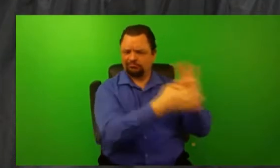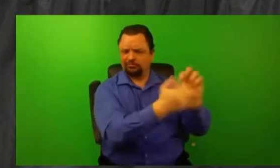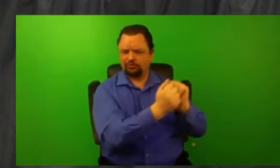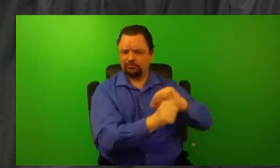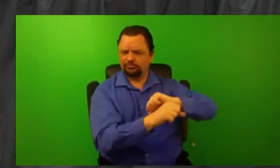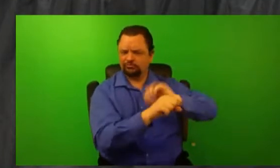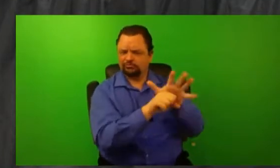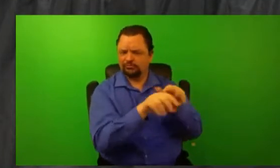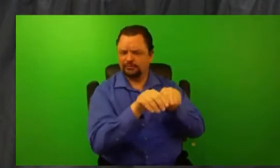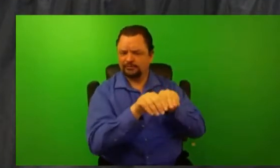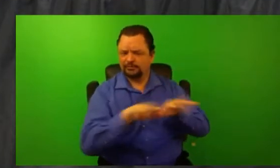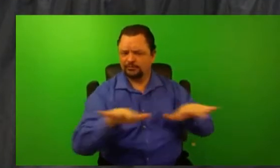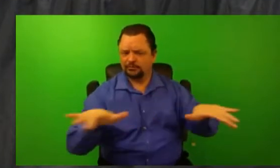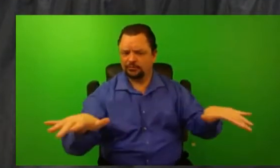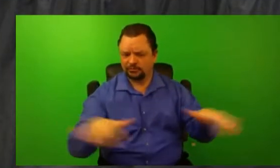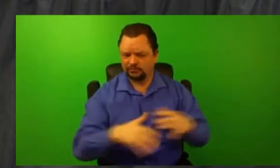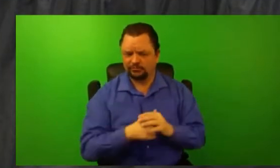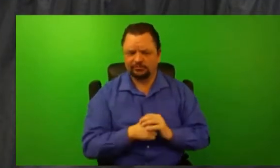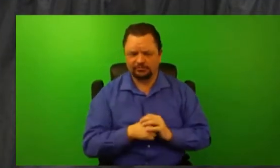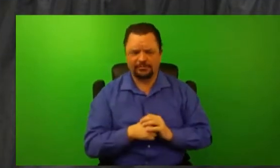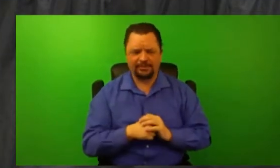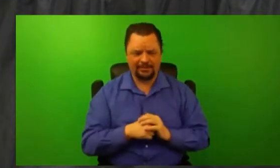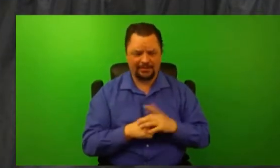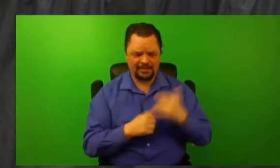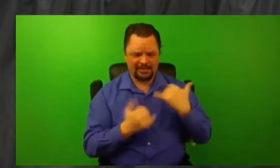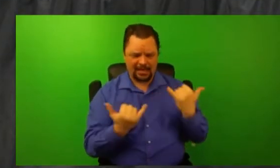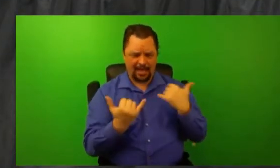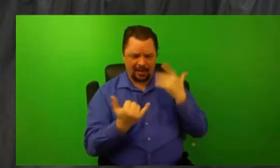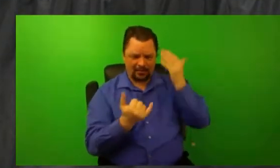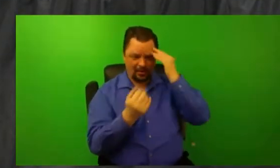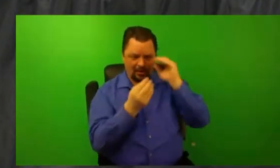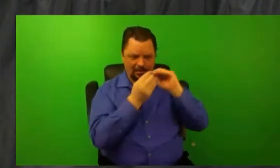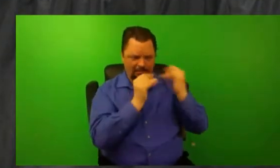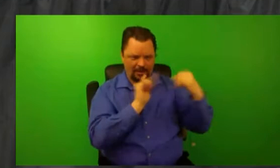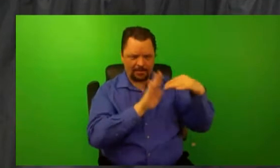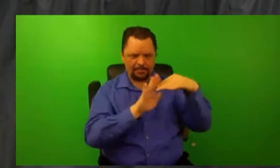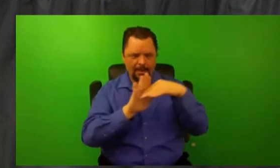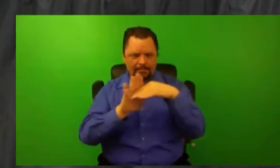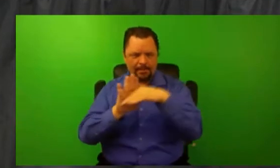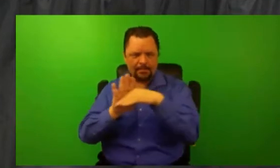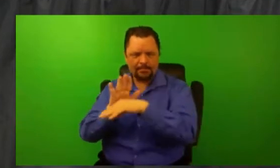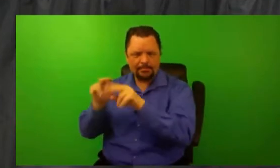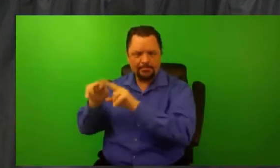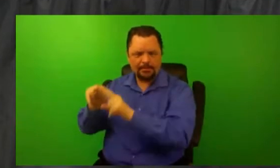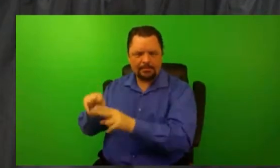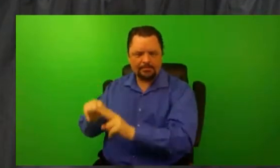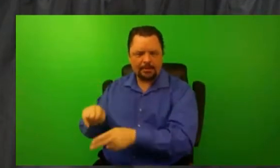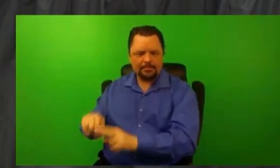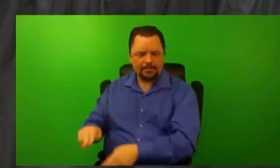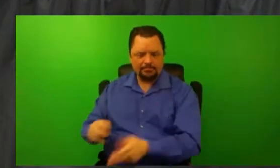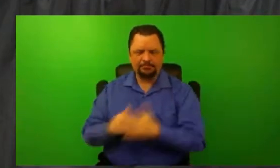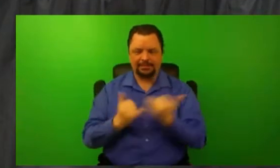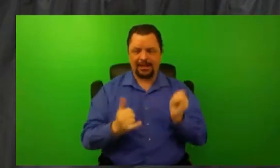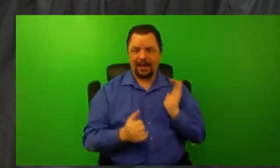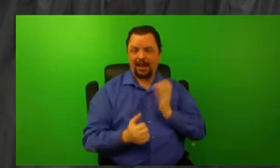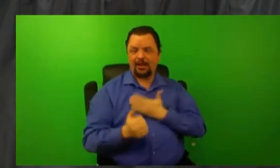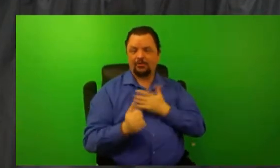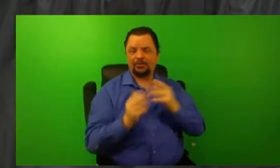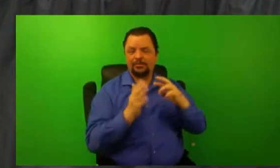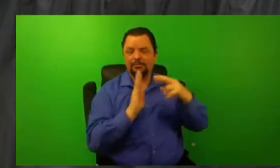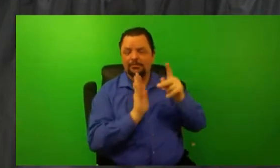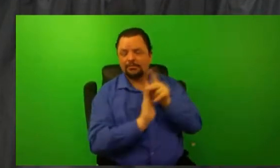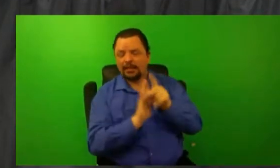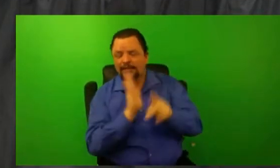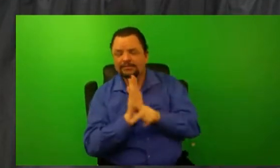the numbers are falling fast. In fact, policy is stretched to keep up